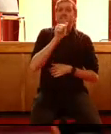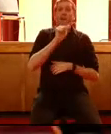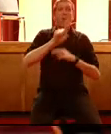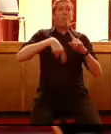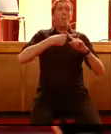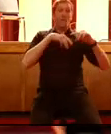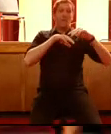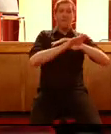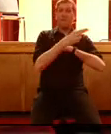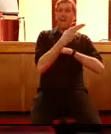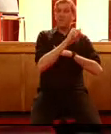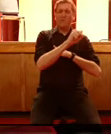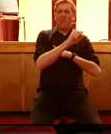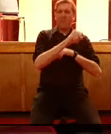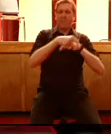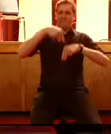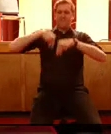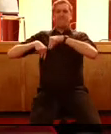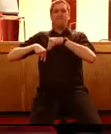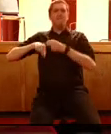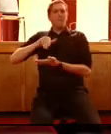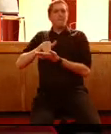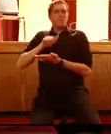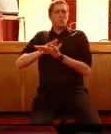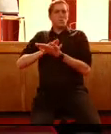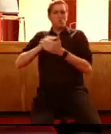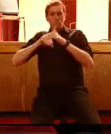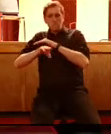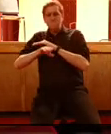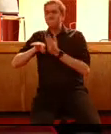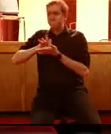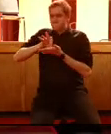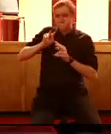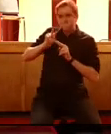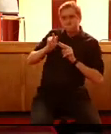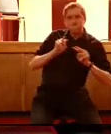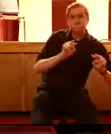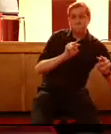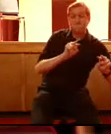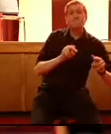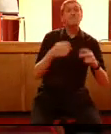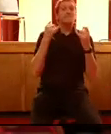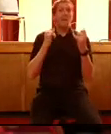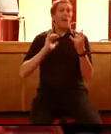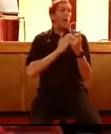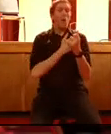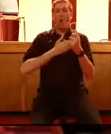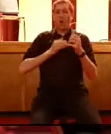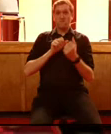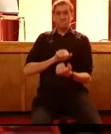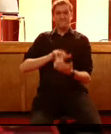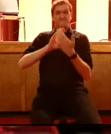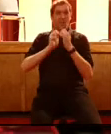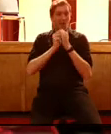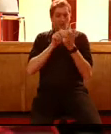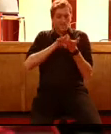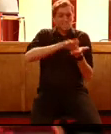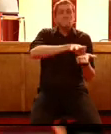but once they're in middle school. Right now, what's happening is our tracking method